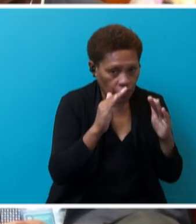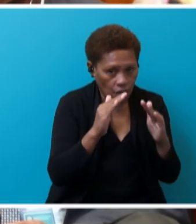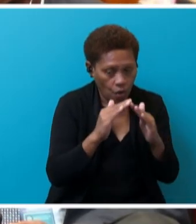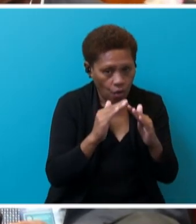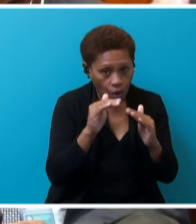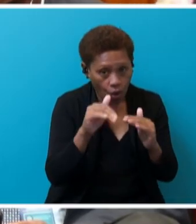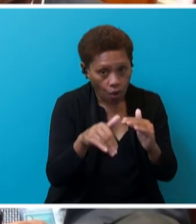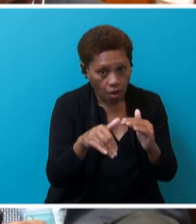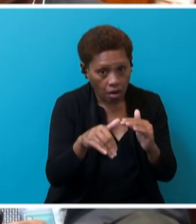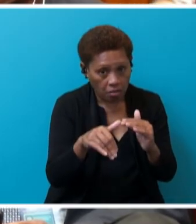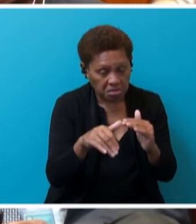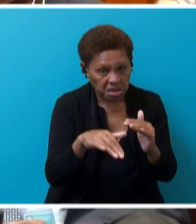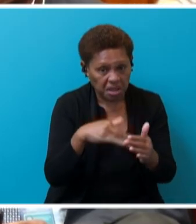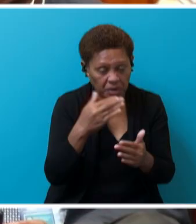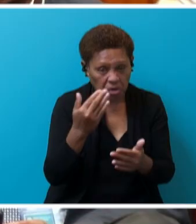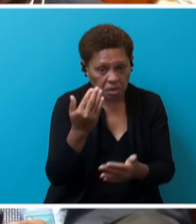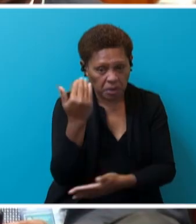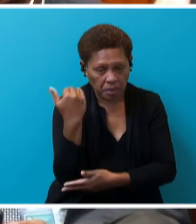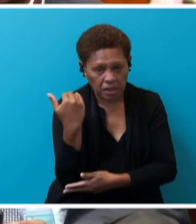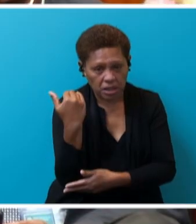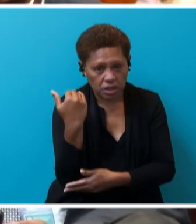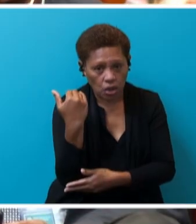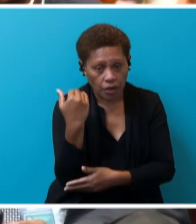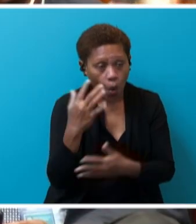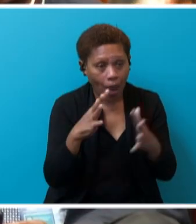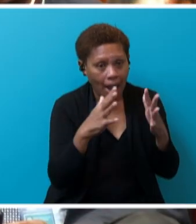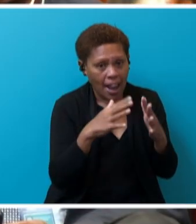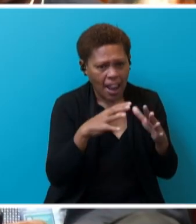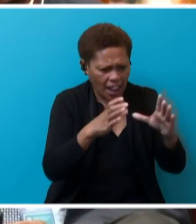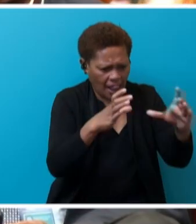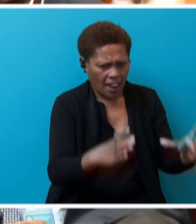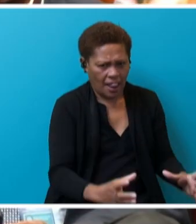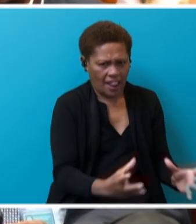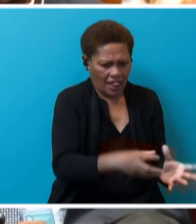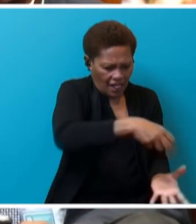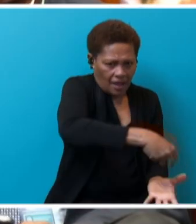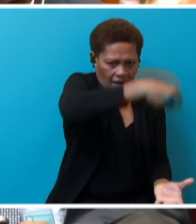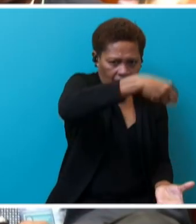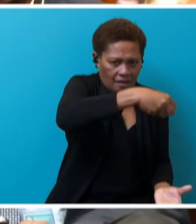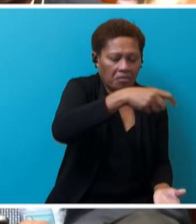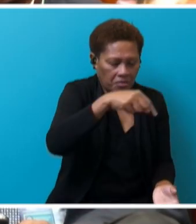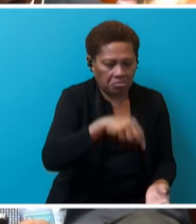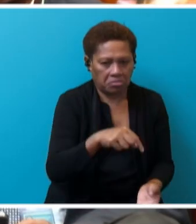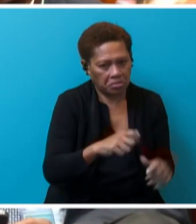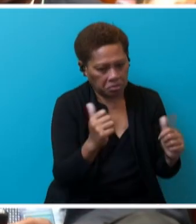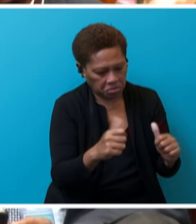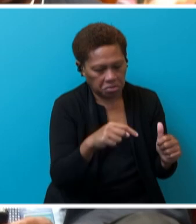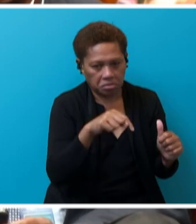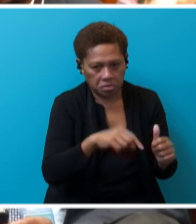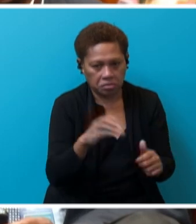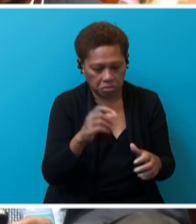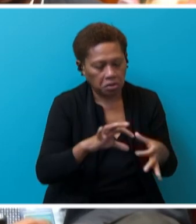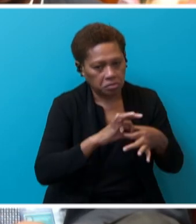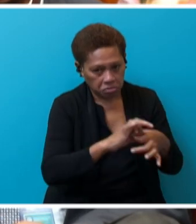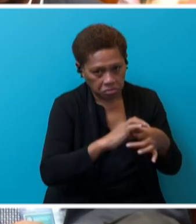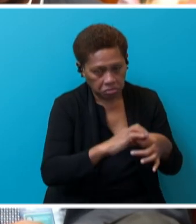of depending on wells. The project laid 8.4 kilometers of new pipeline connected directly into WEF's network